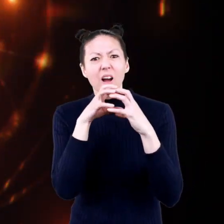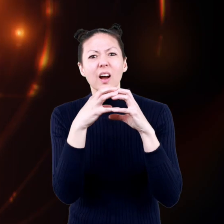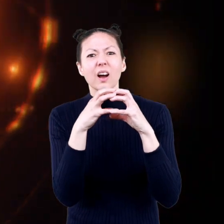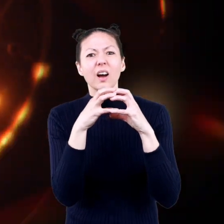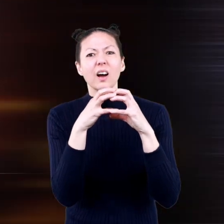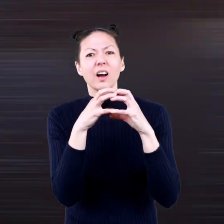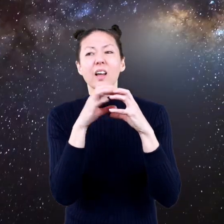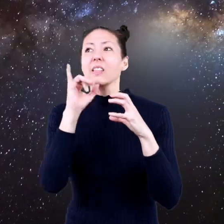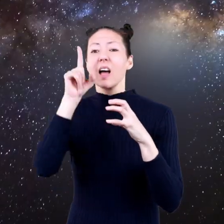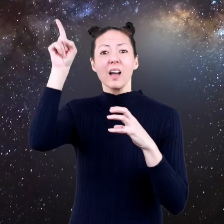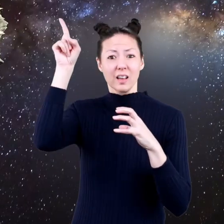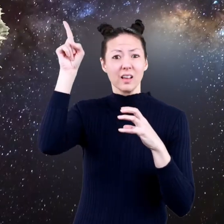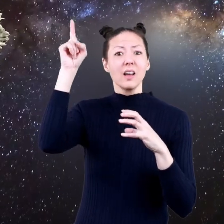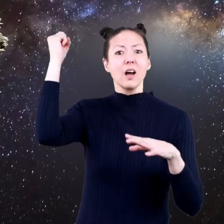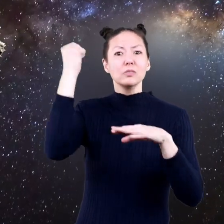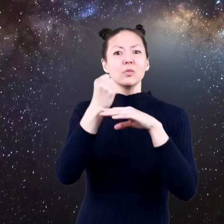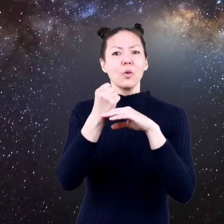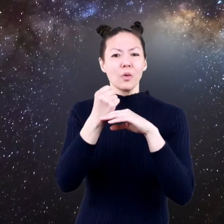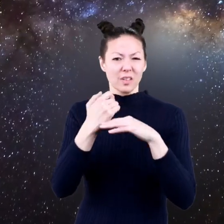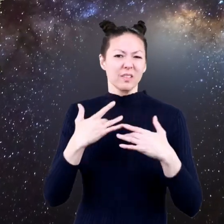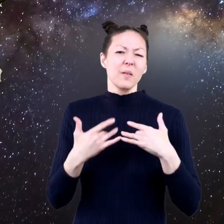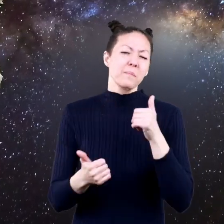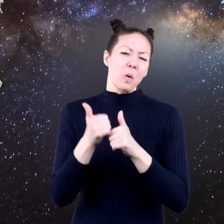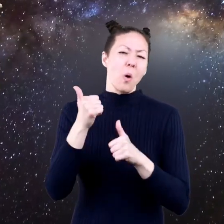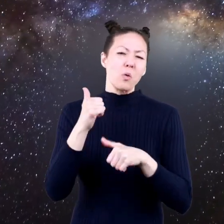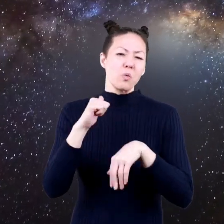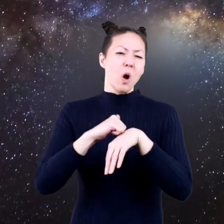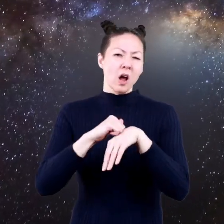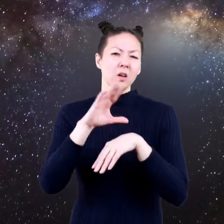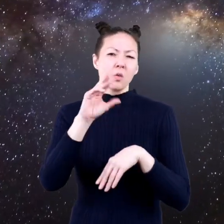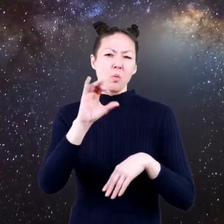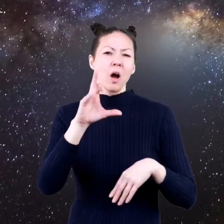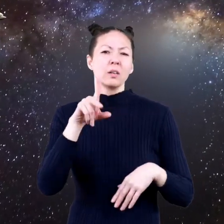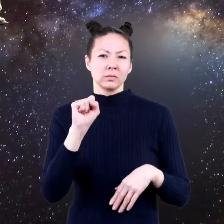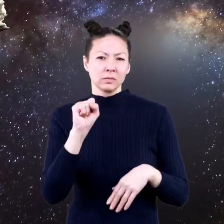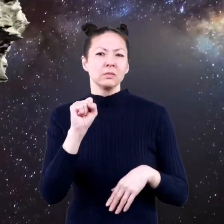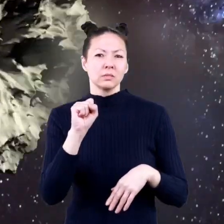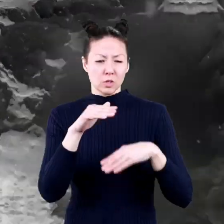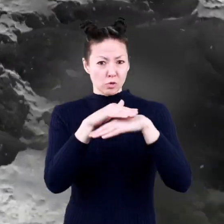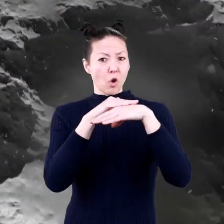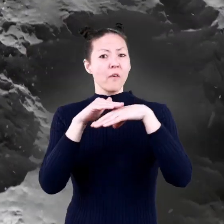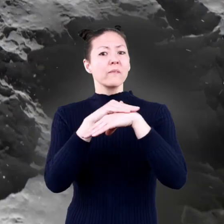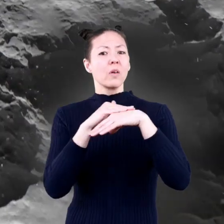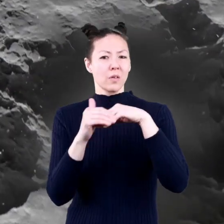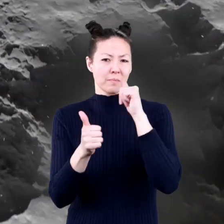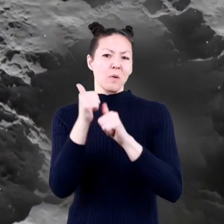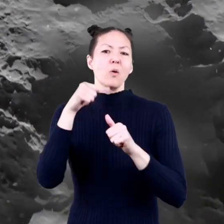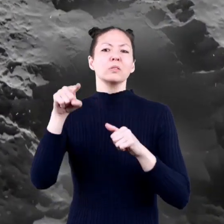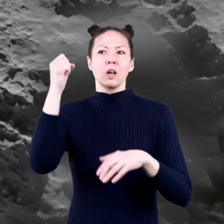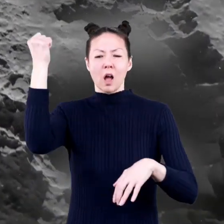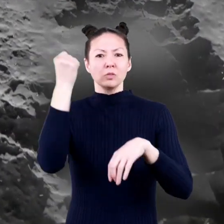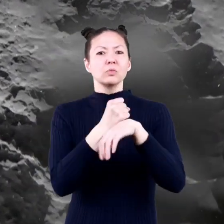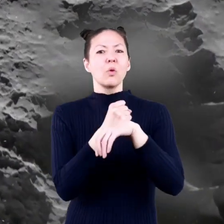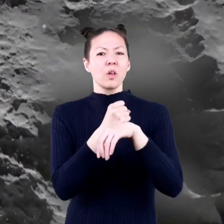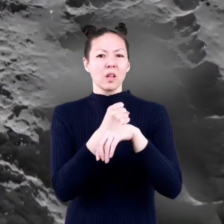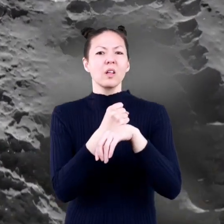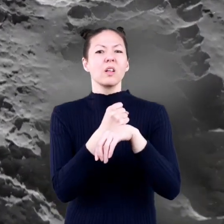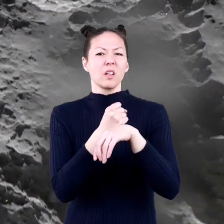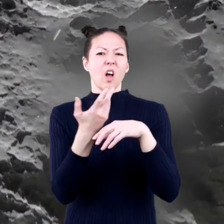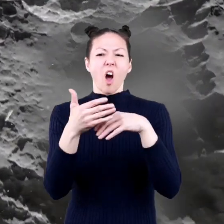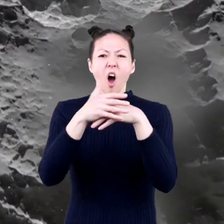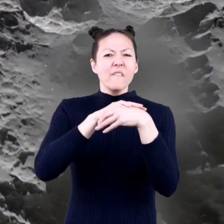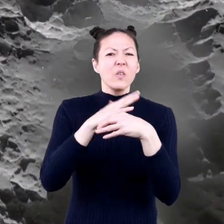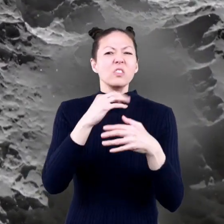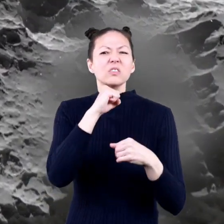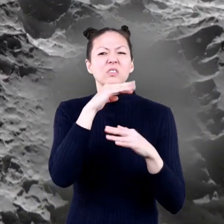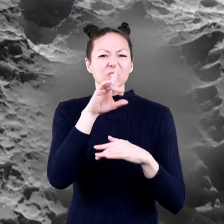asteroids. The outer part of asteroids is mostly made of rocks. And the surface of most asteroids is thought